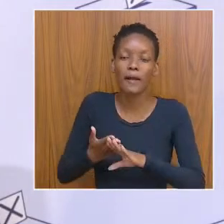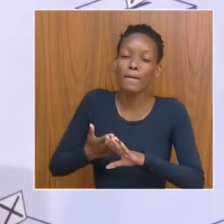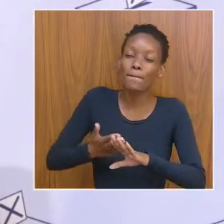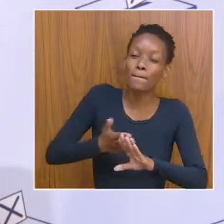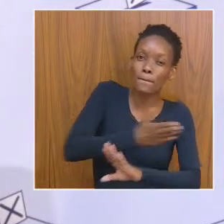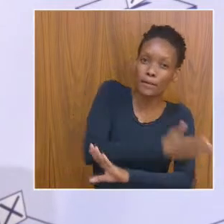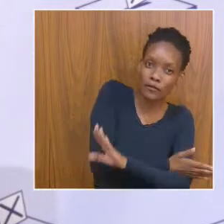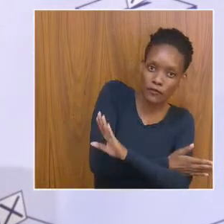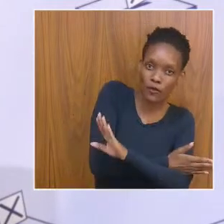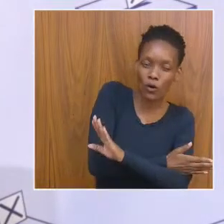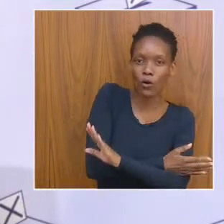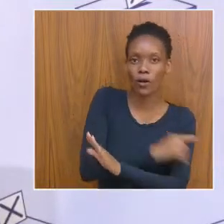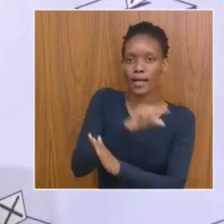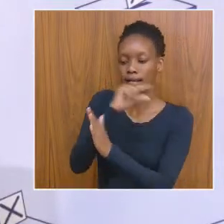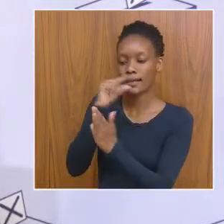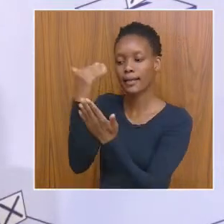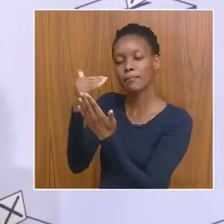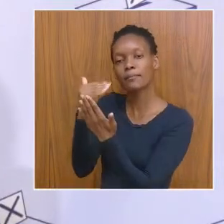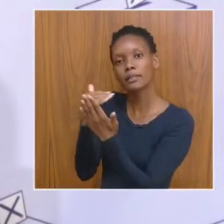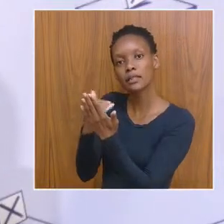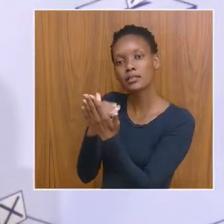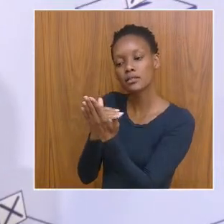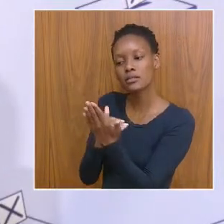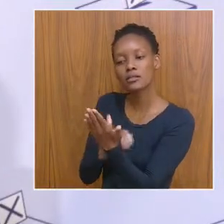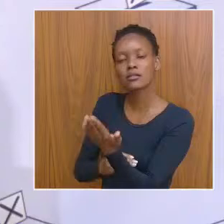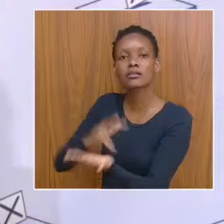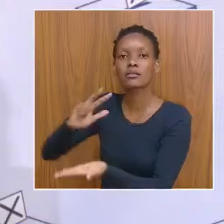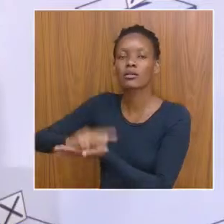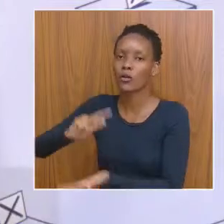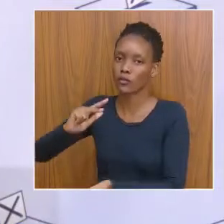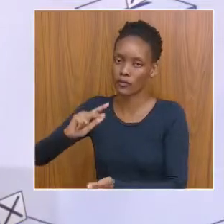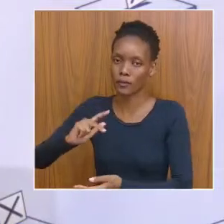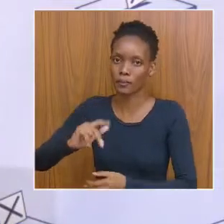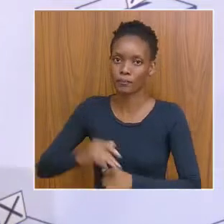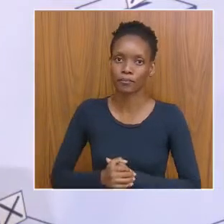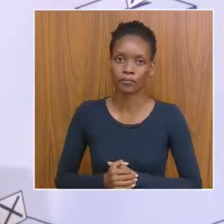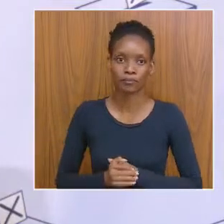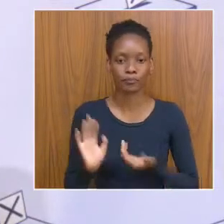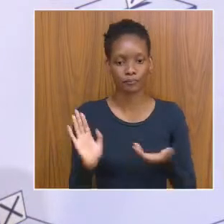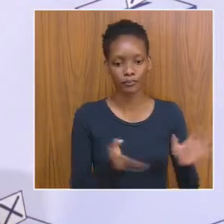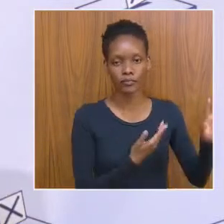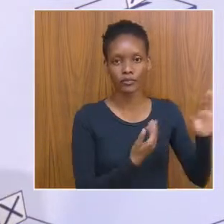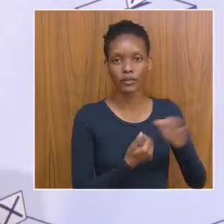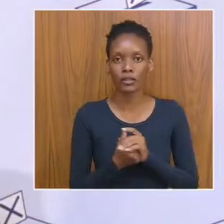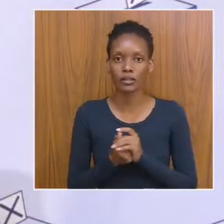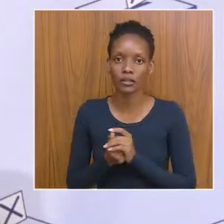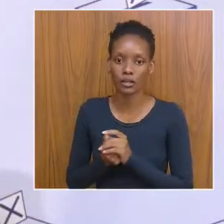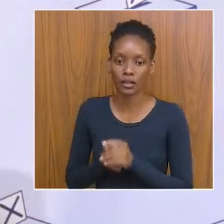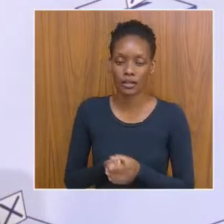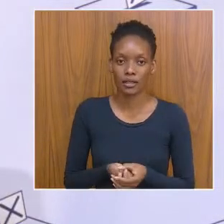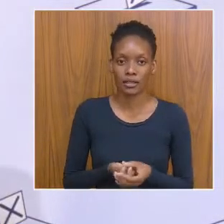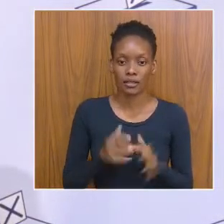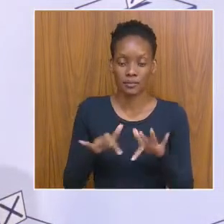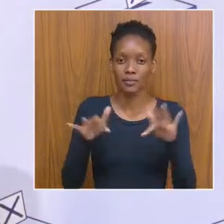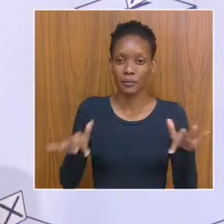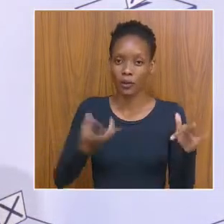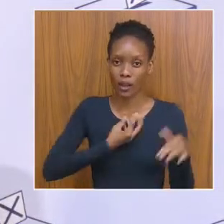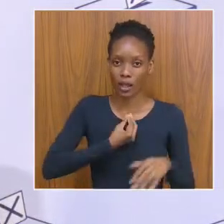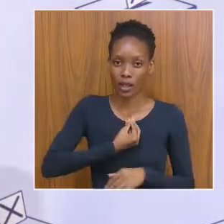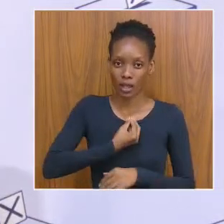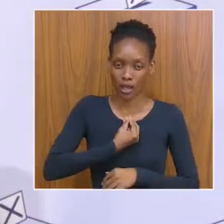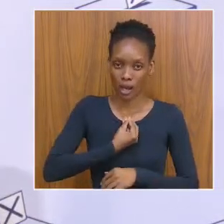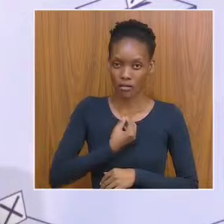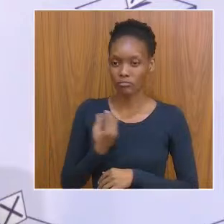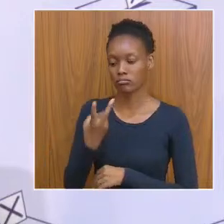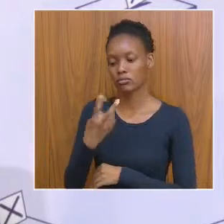of candidates could be confirmed. The representation of young persons. Since